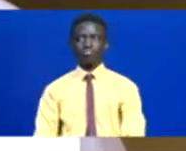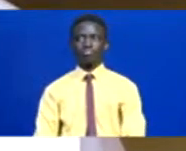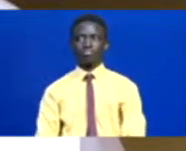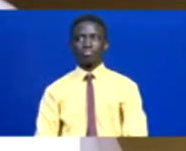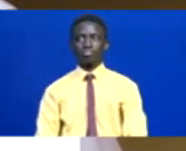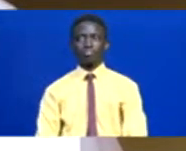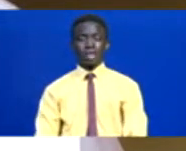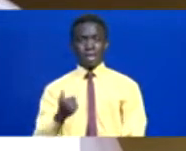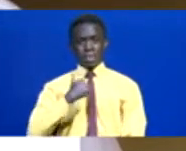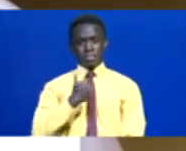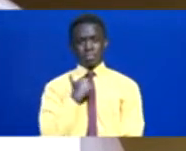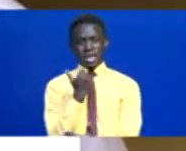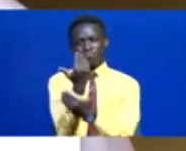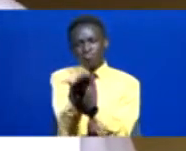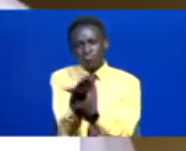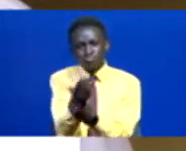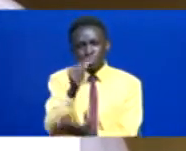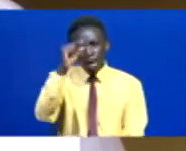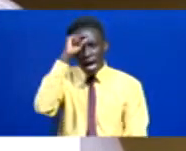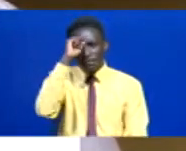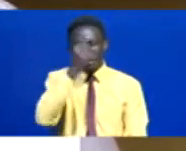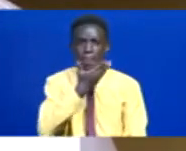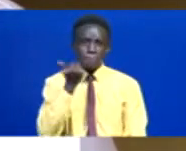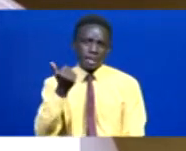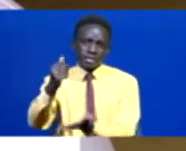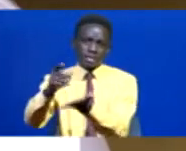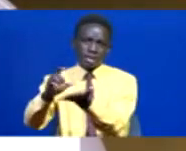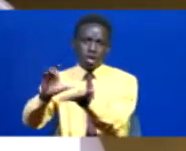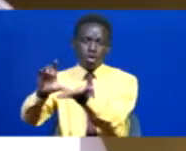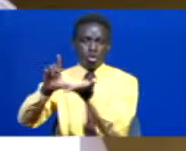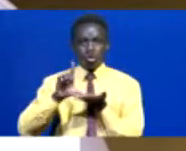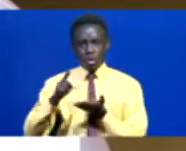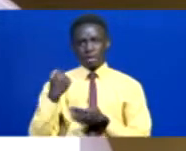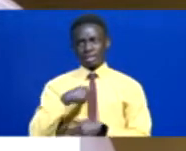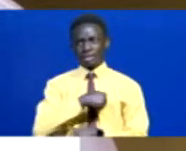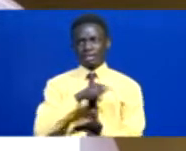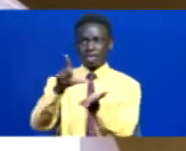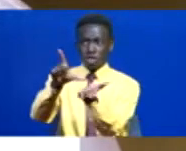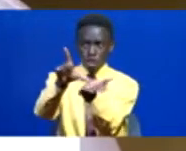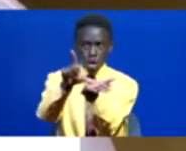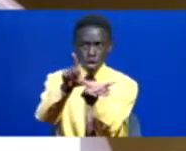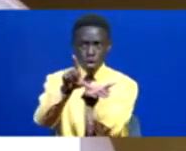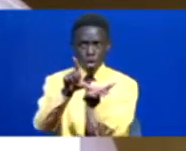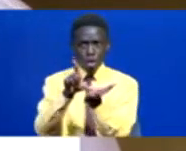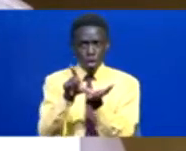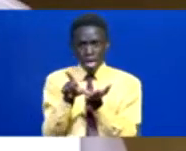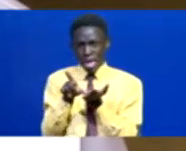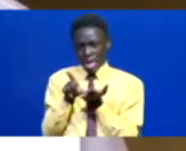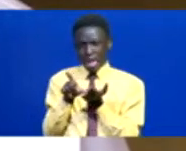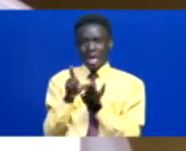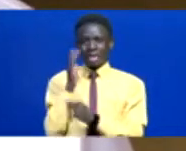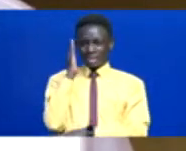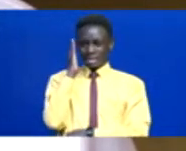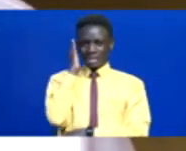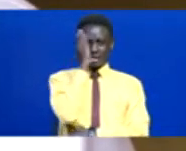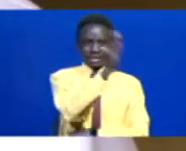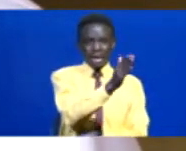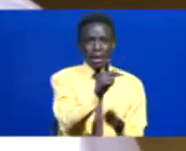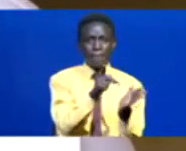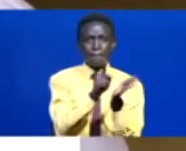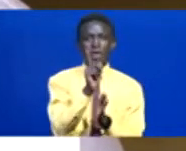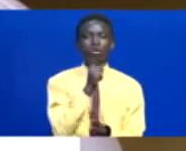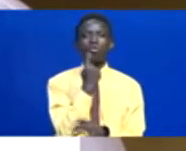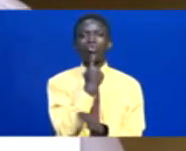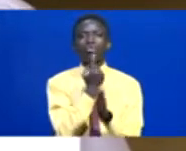Nijioba serikali tupeyo ili tuwapeyo mkopo. Na kwa sababu wanapewa mikopo direct kununua the raw material, inamaanisha hakuna pali